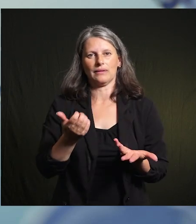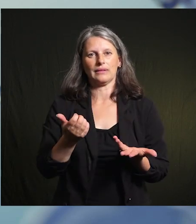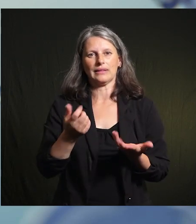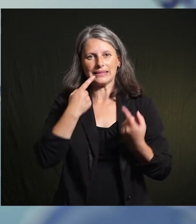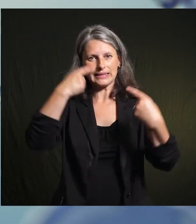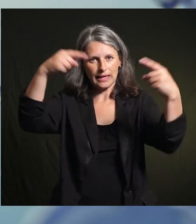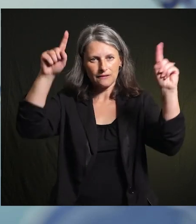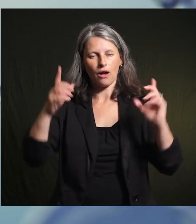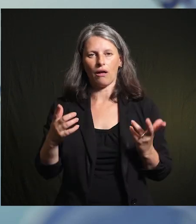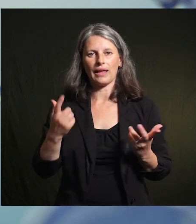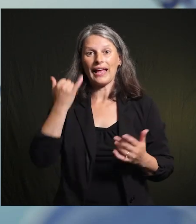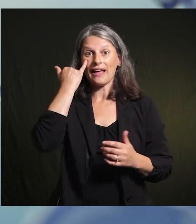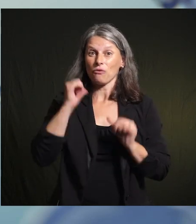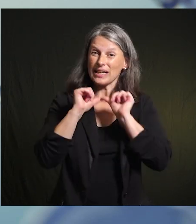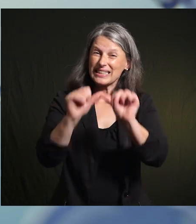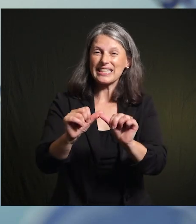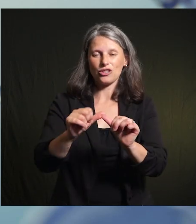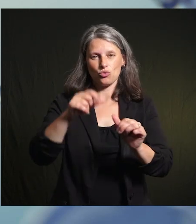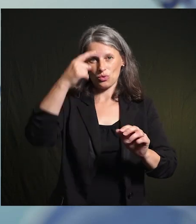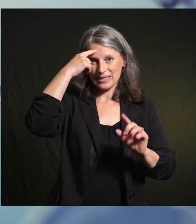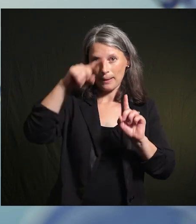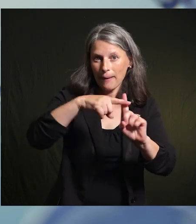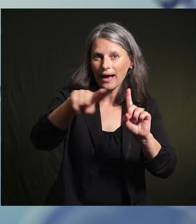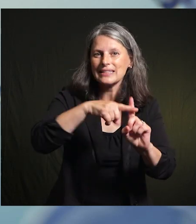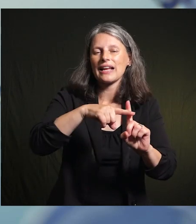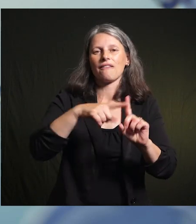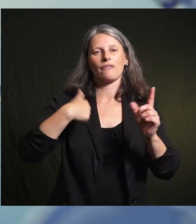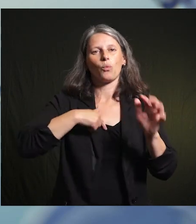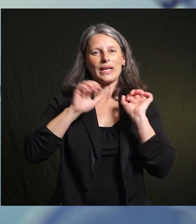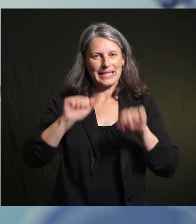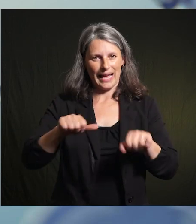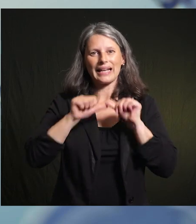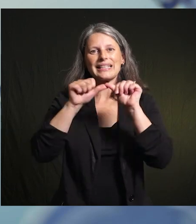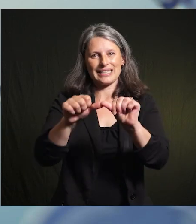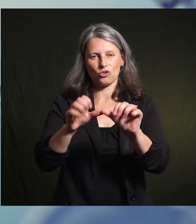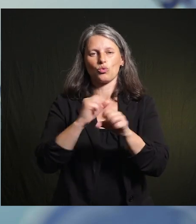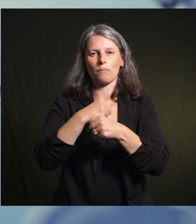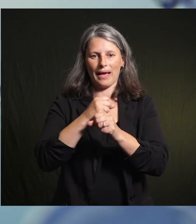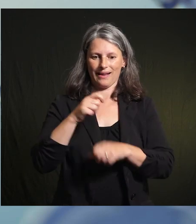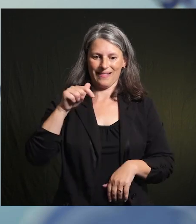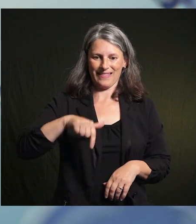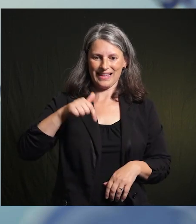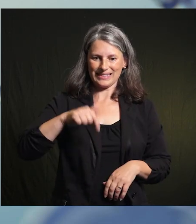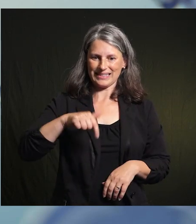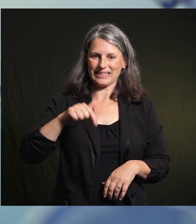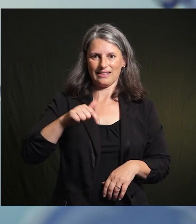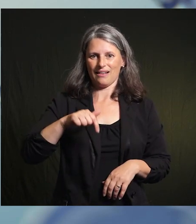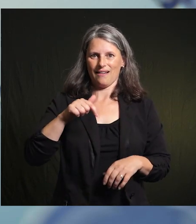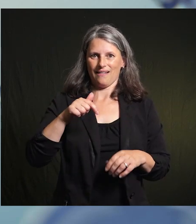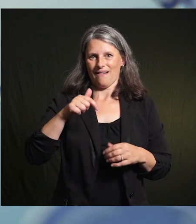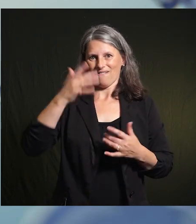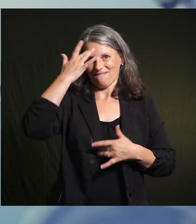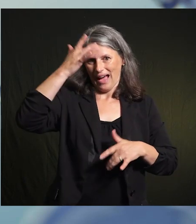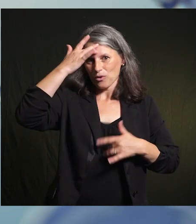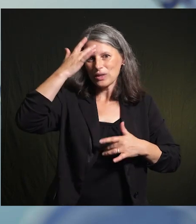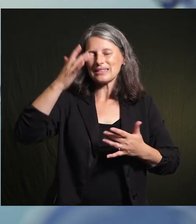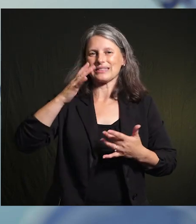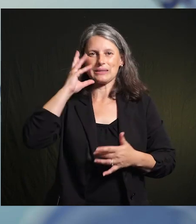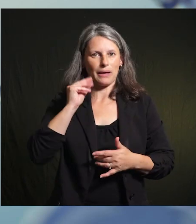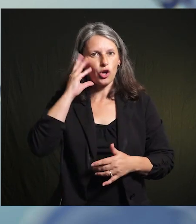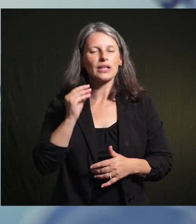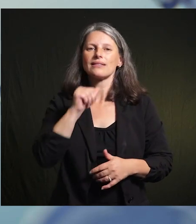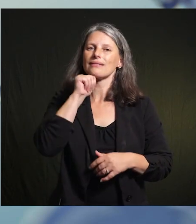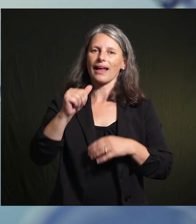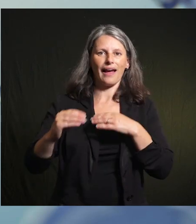if we continue to do that and we stay positive, we can continue to make this virus, this pandemic,